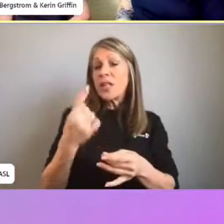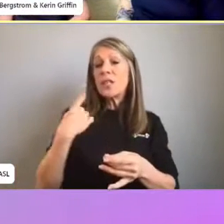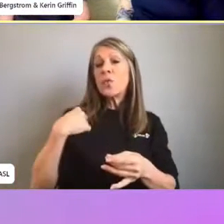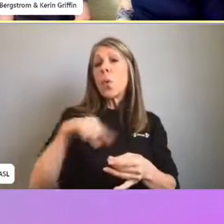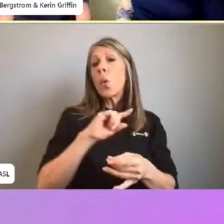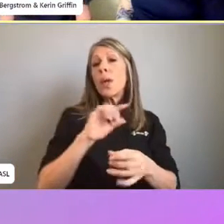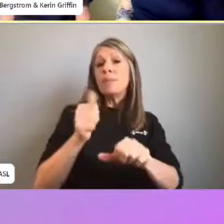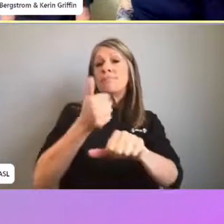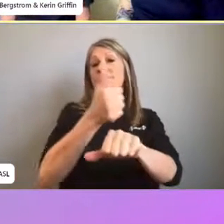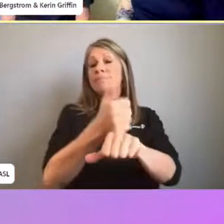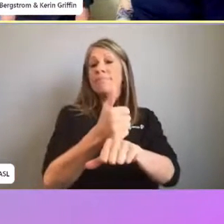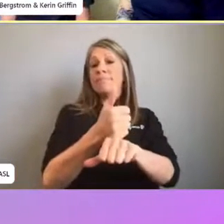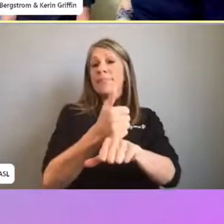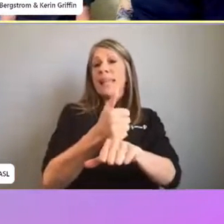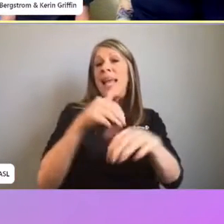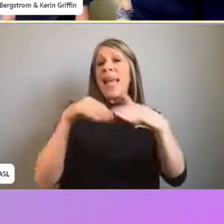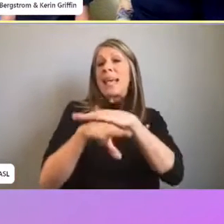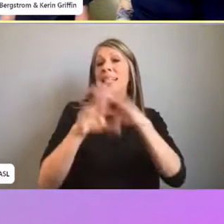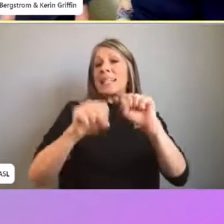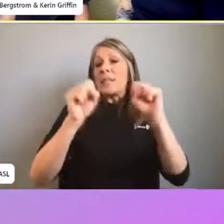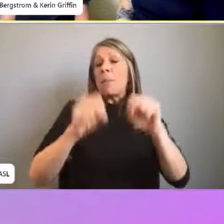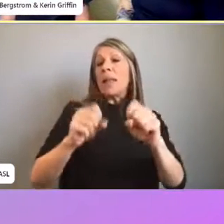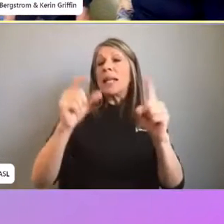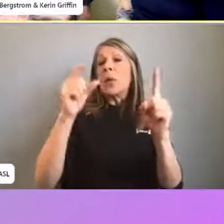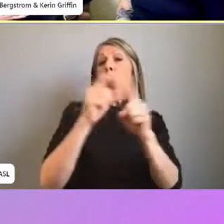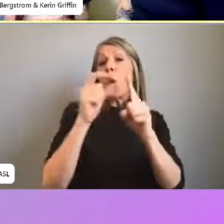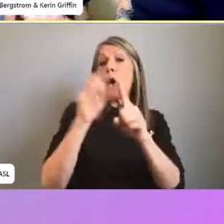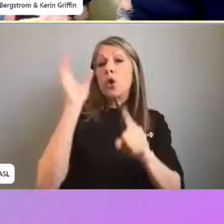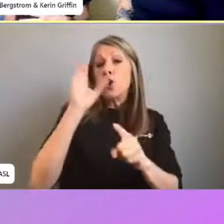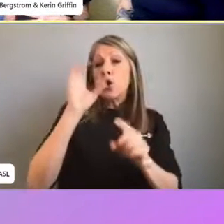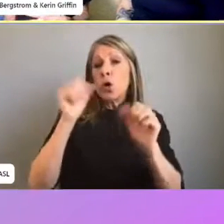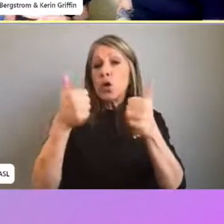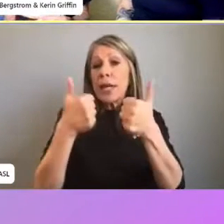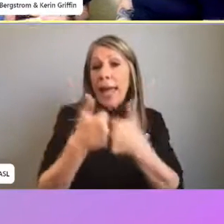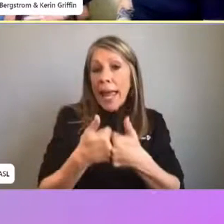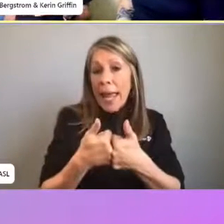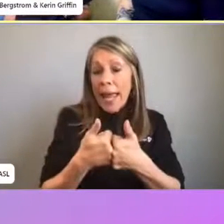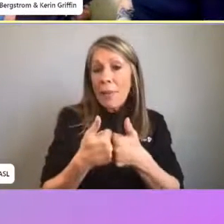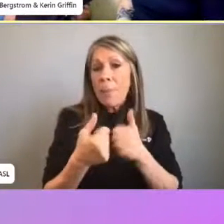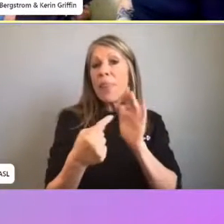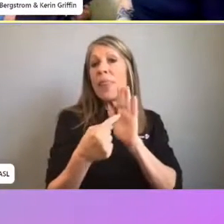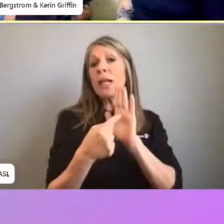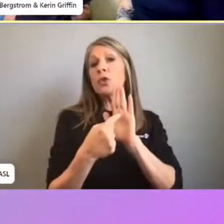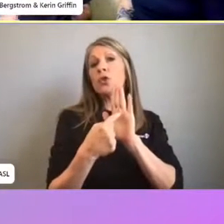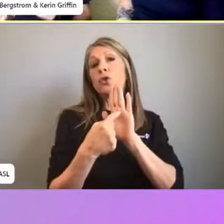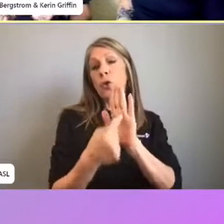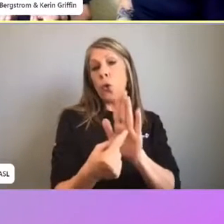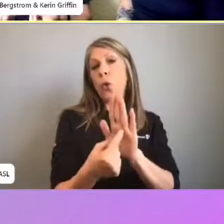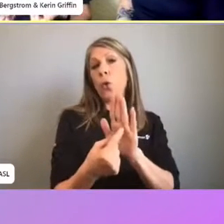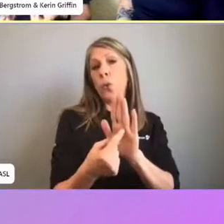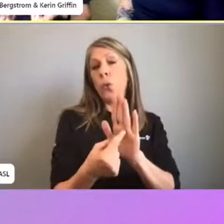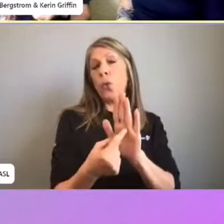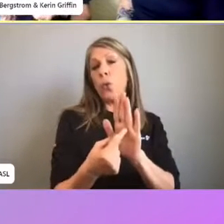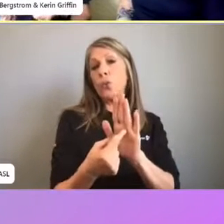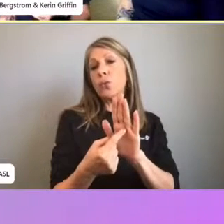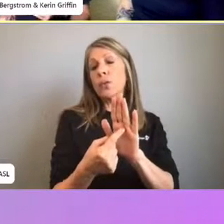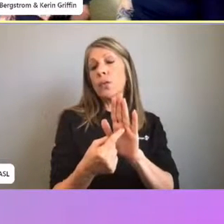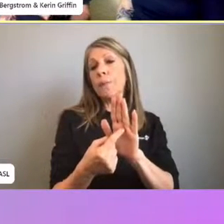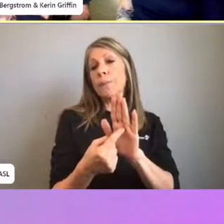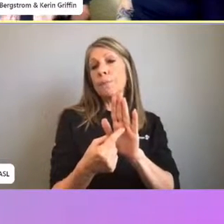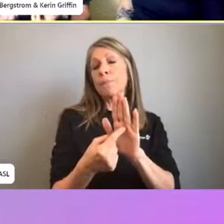out what we call the accessibility word search game that demonstrates in a